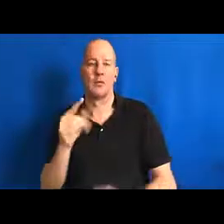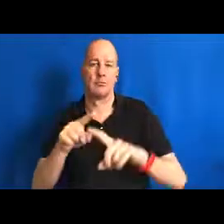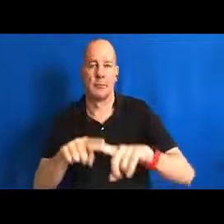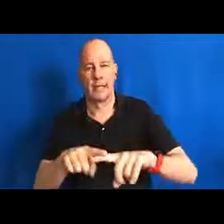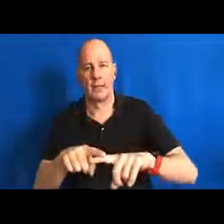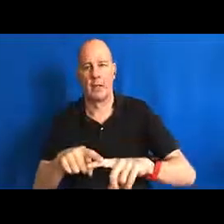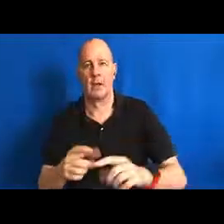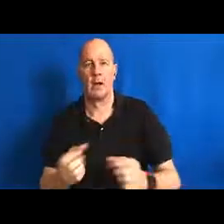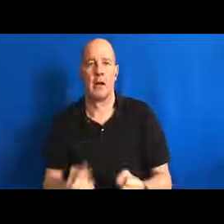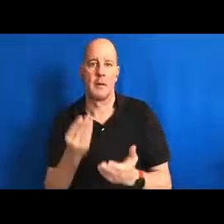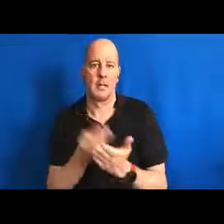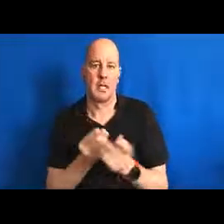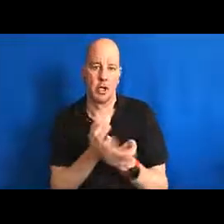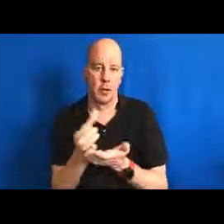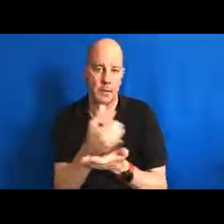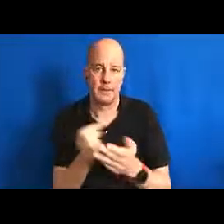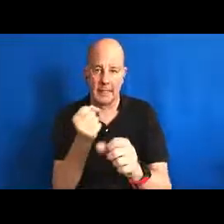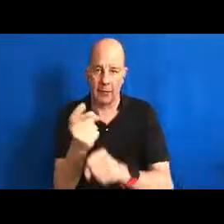like how much money you're making every year.